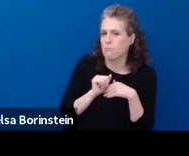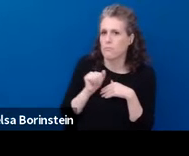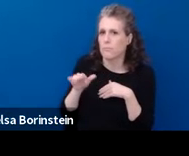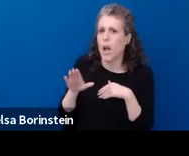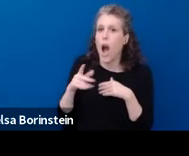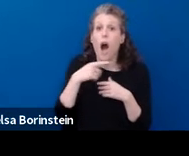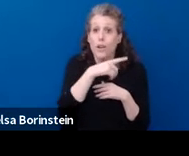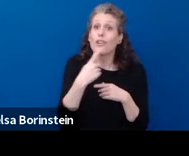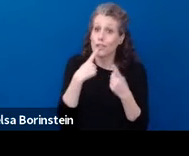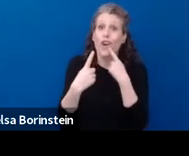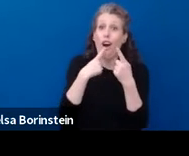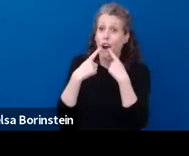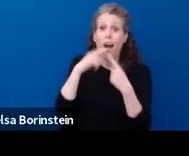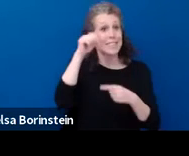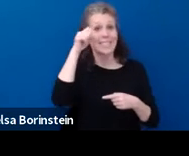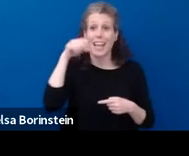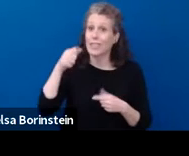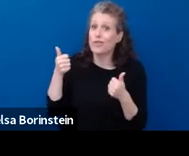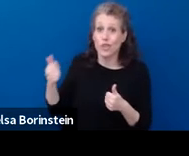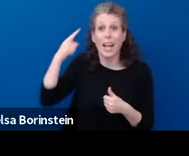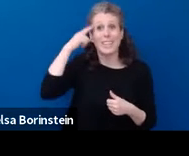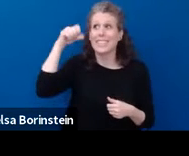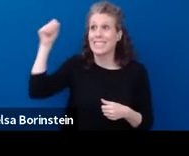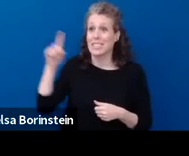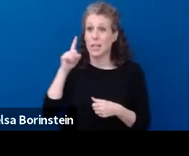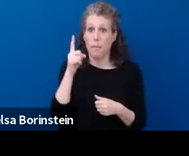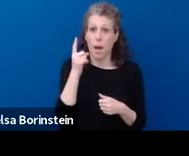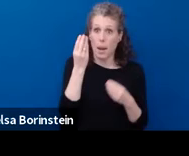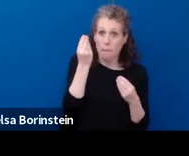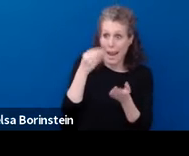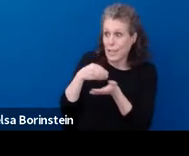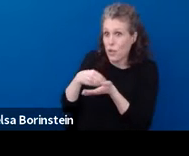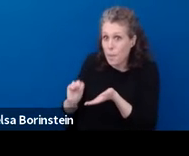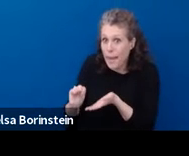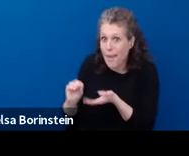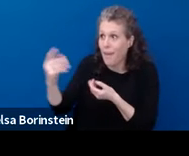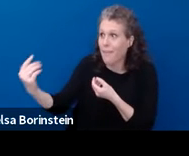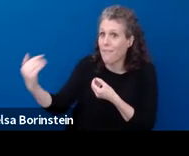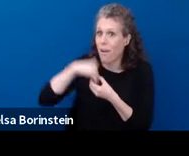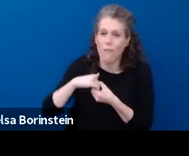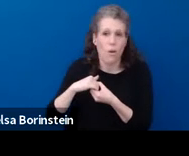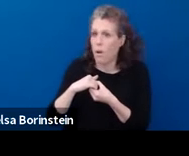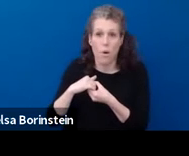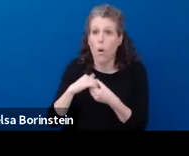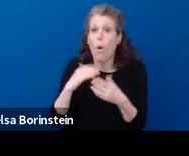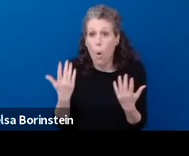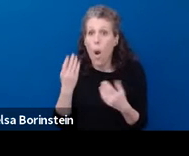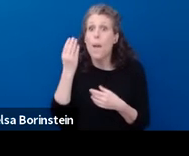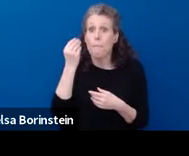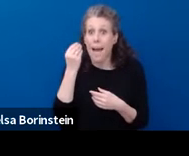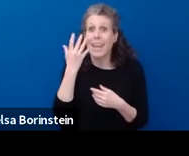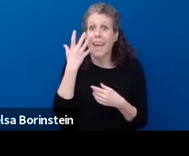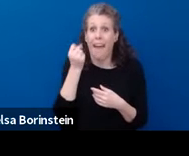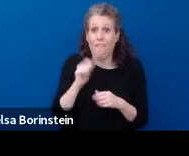but they don't have the resources, or if they have the resources, they have them late in the process.